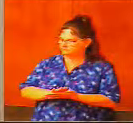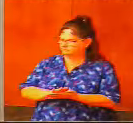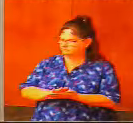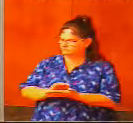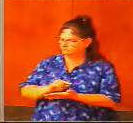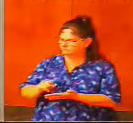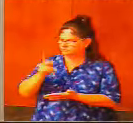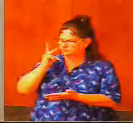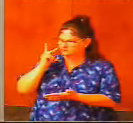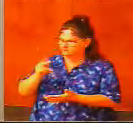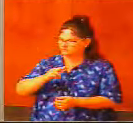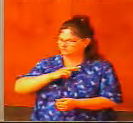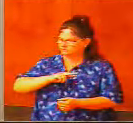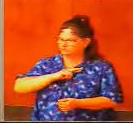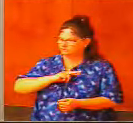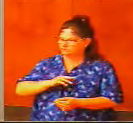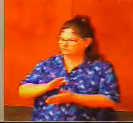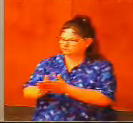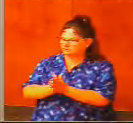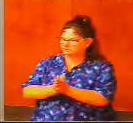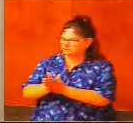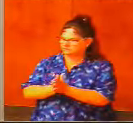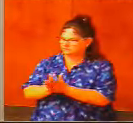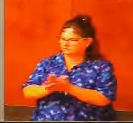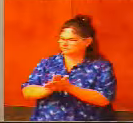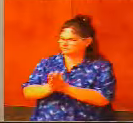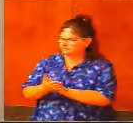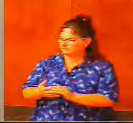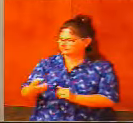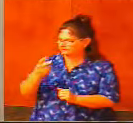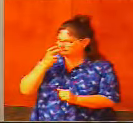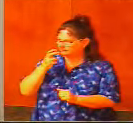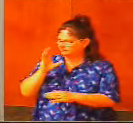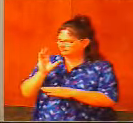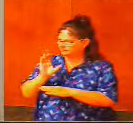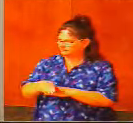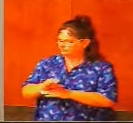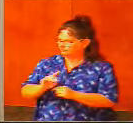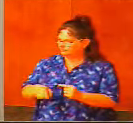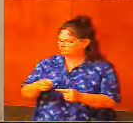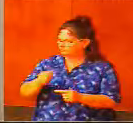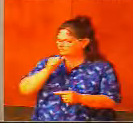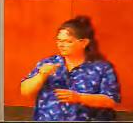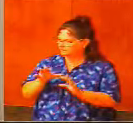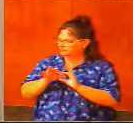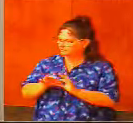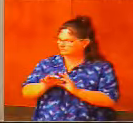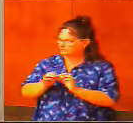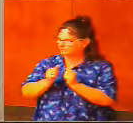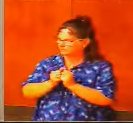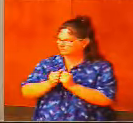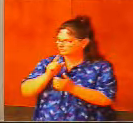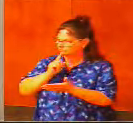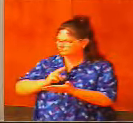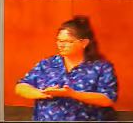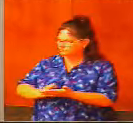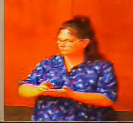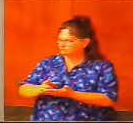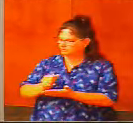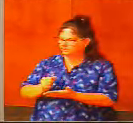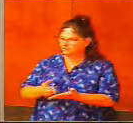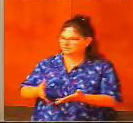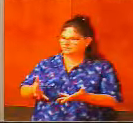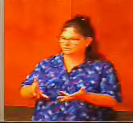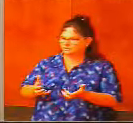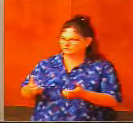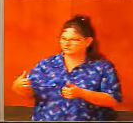You see, religious zeal becomes a blinding force when it is not accompanied by truth and a willingness to